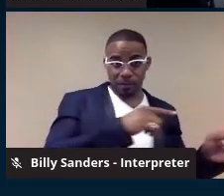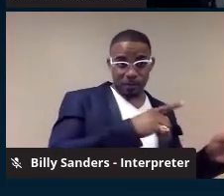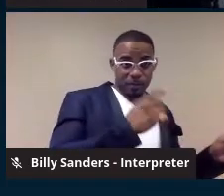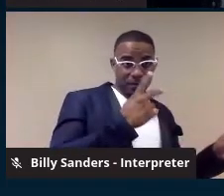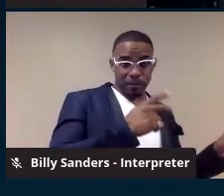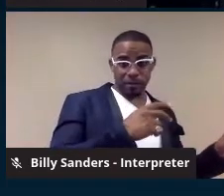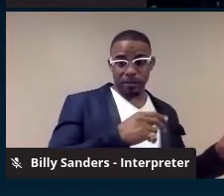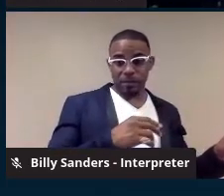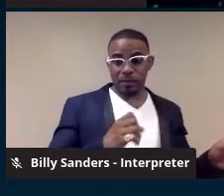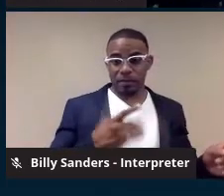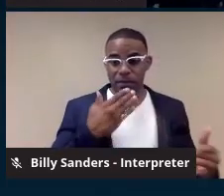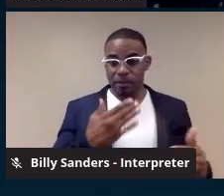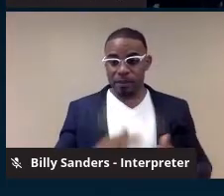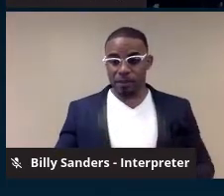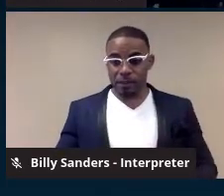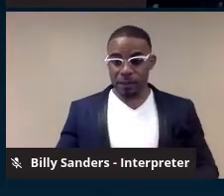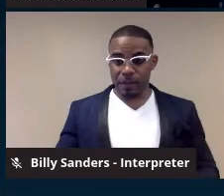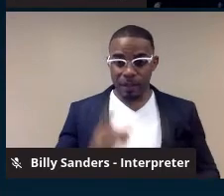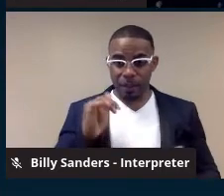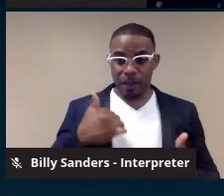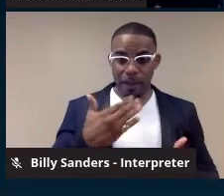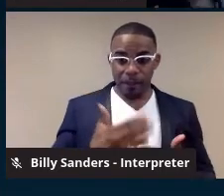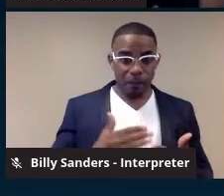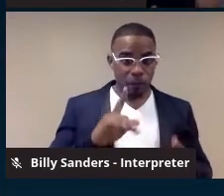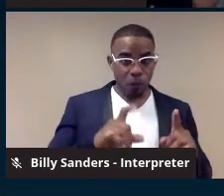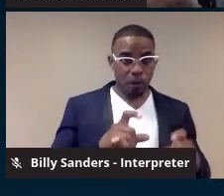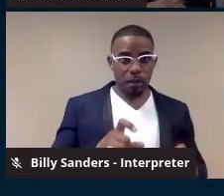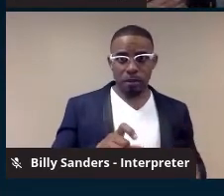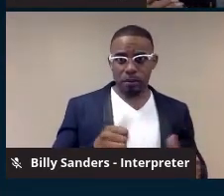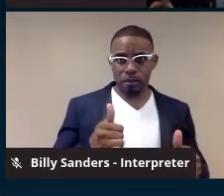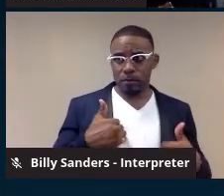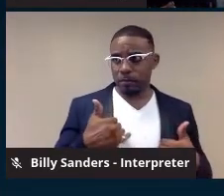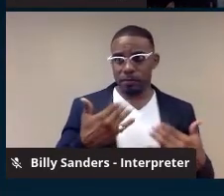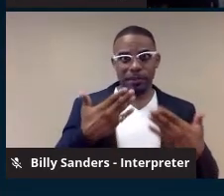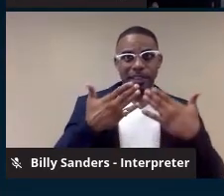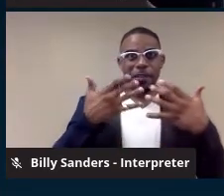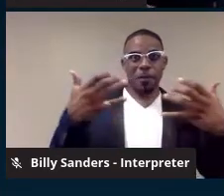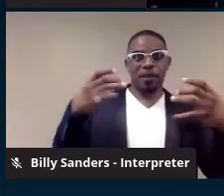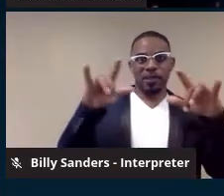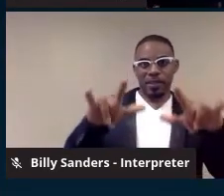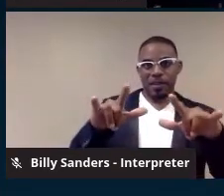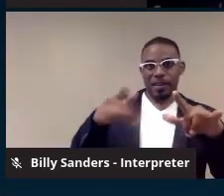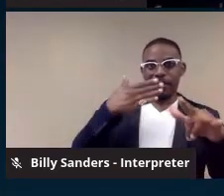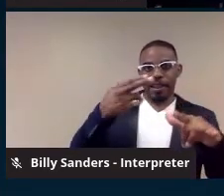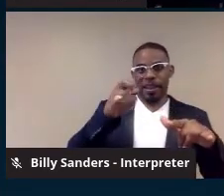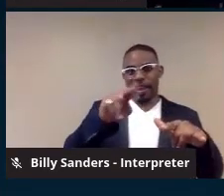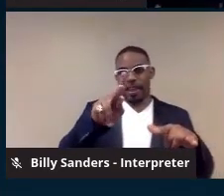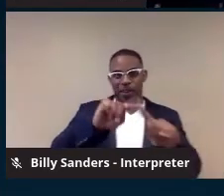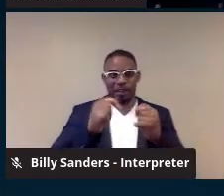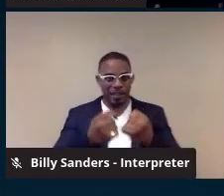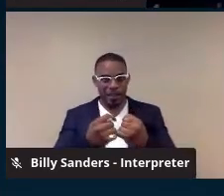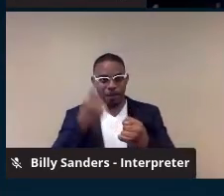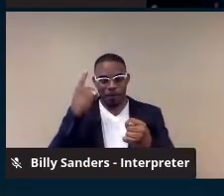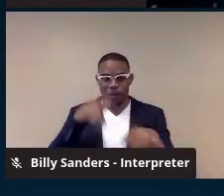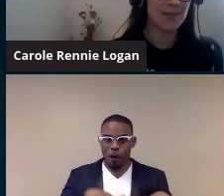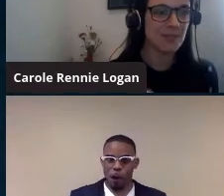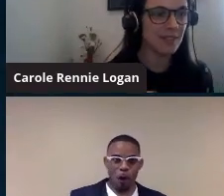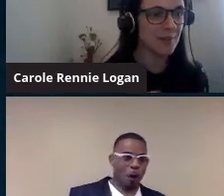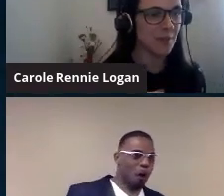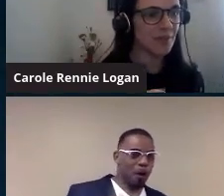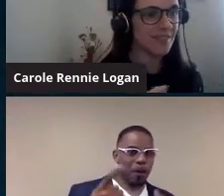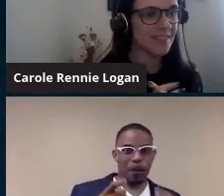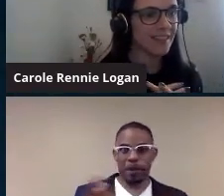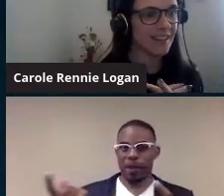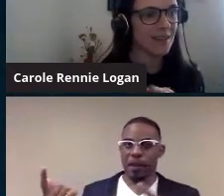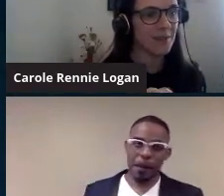now. I think we have some questions. So that's me. Thank you so much, Henk and the team, for asking me to